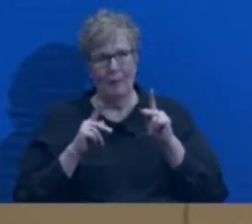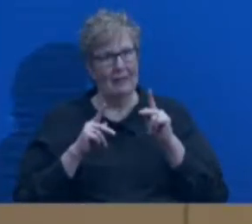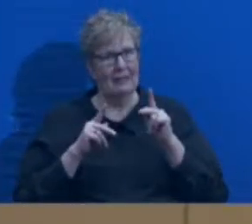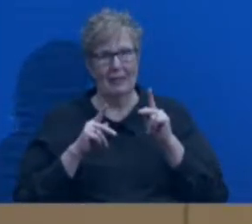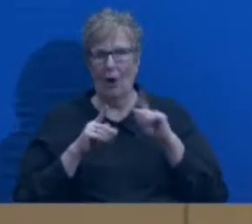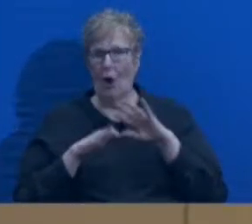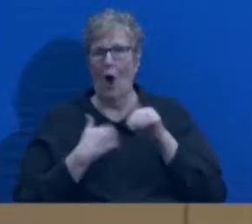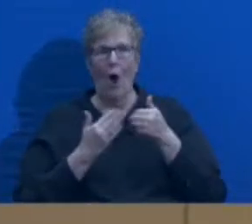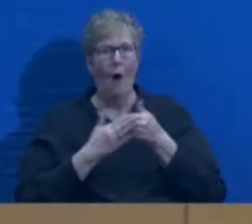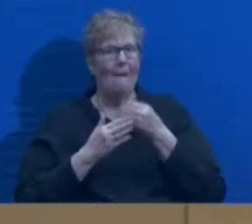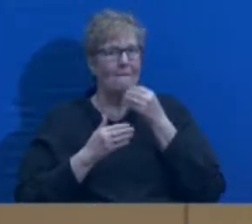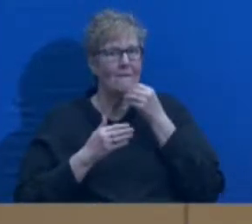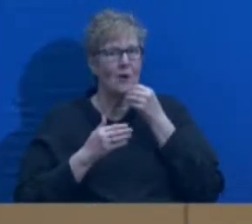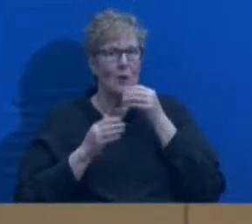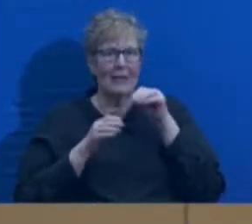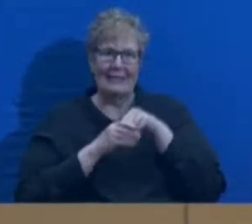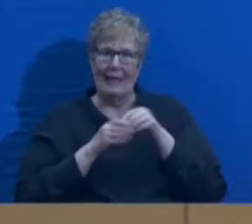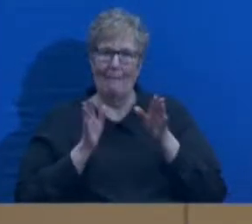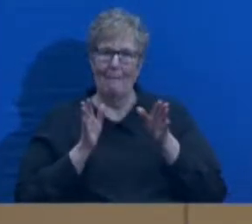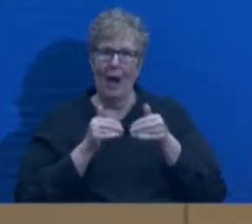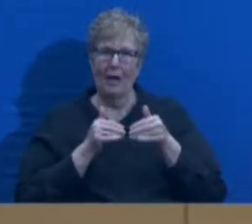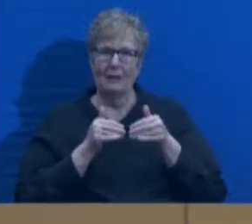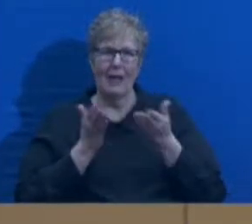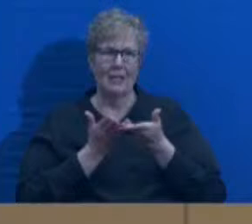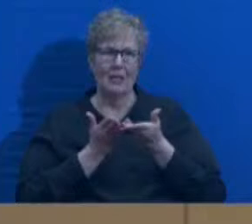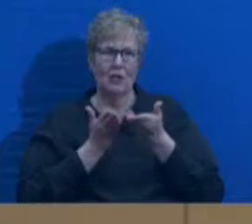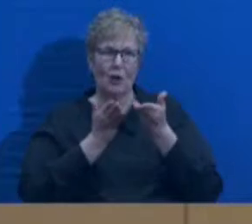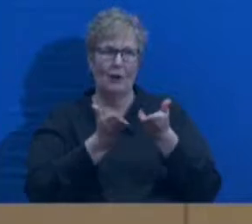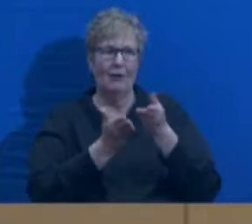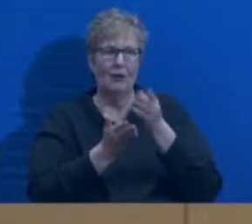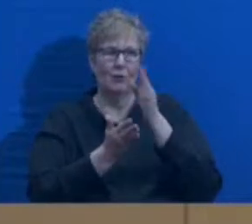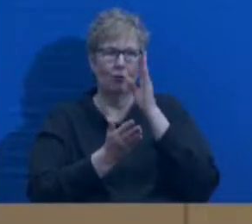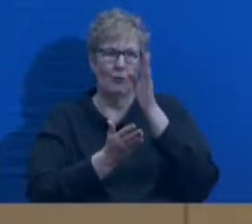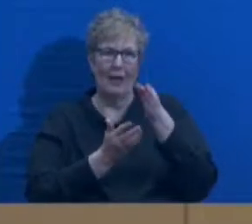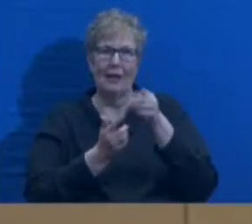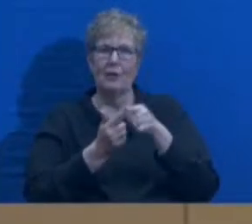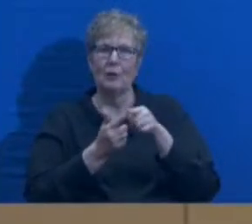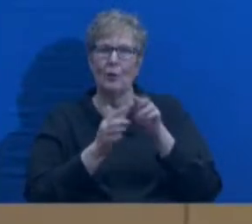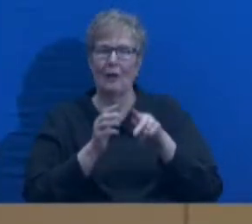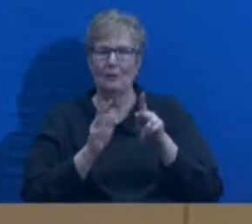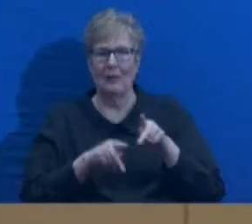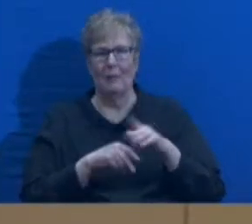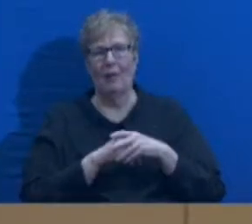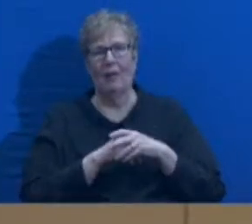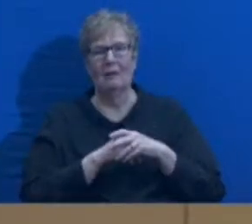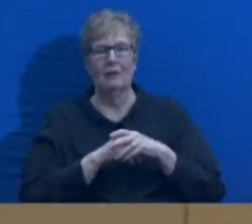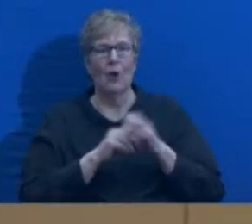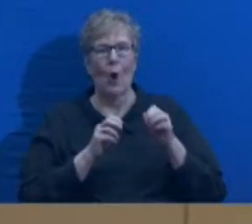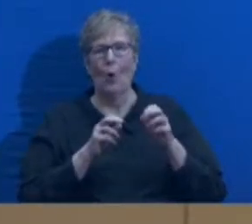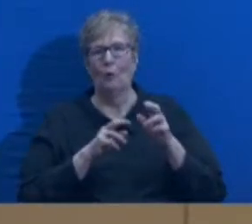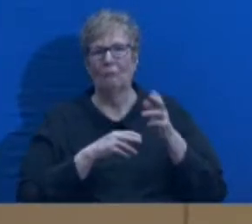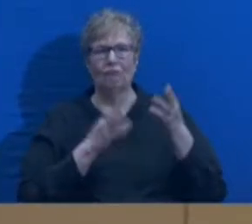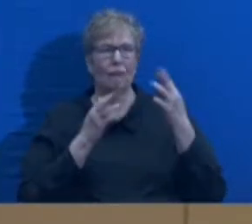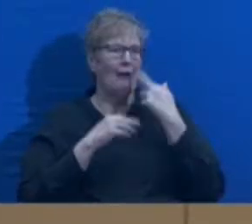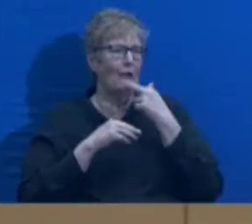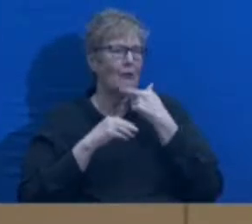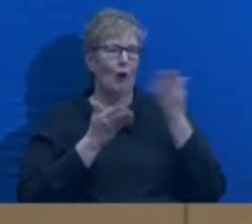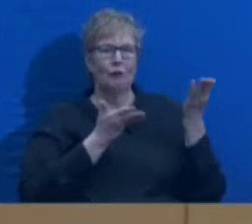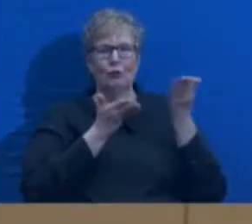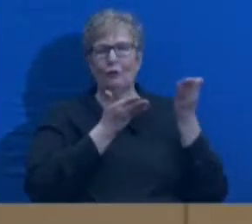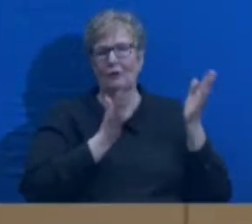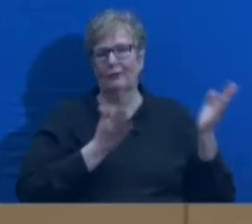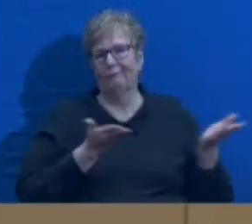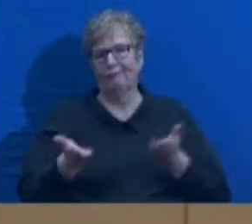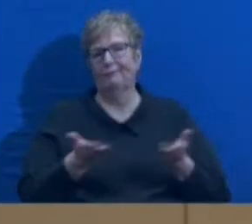All food is boxed or plated and served directly to those in those venues. Those venues have been mapped